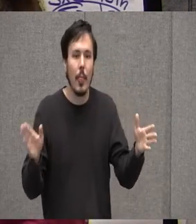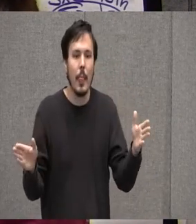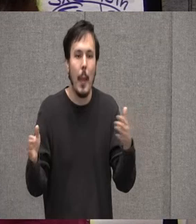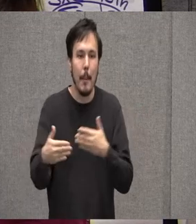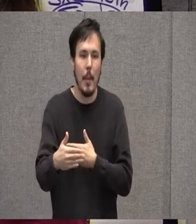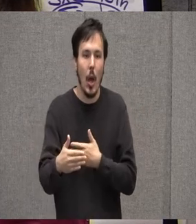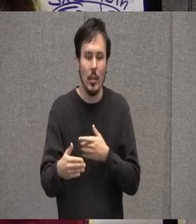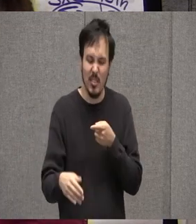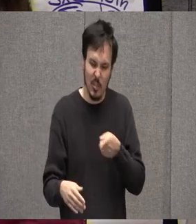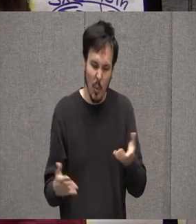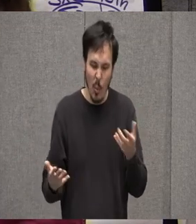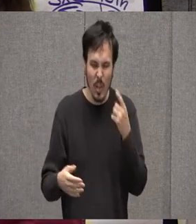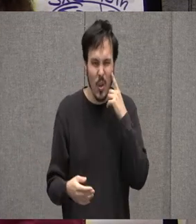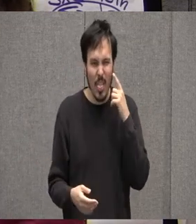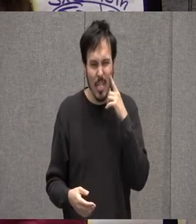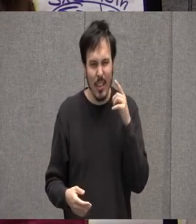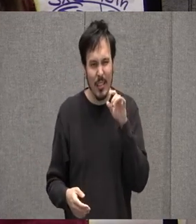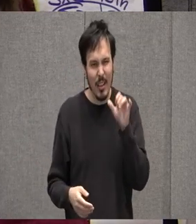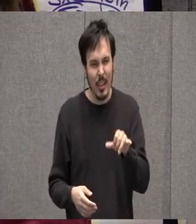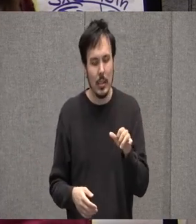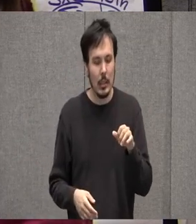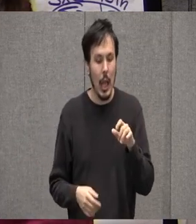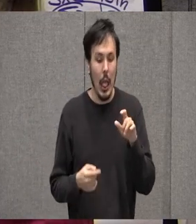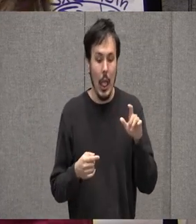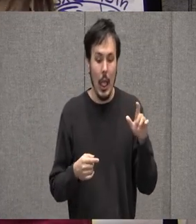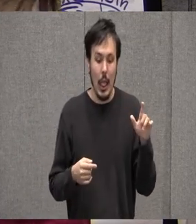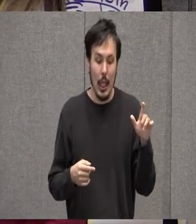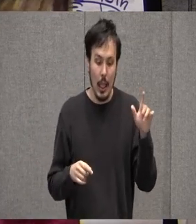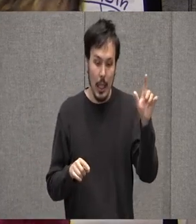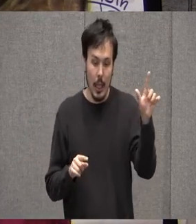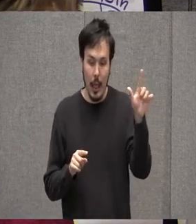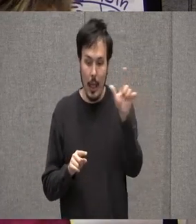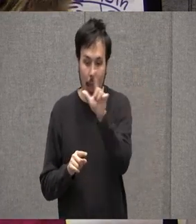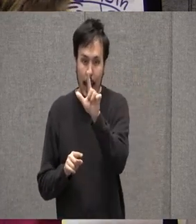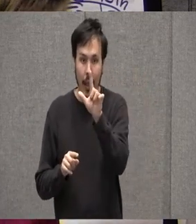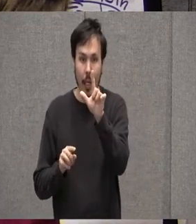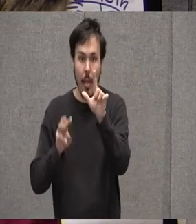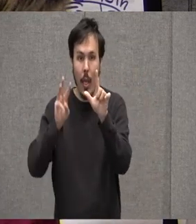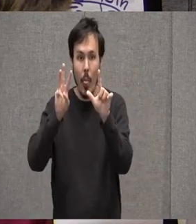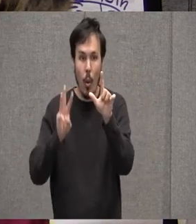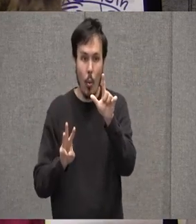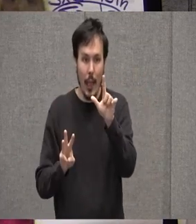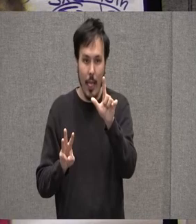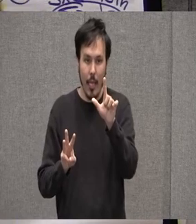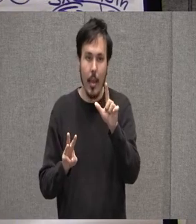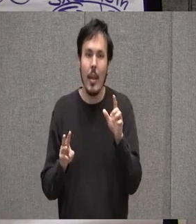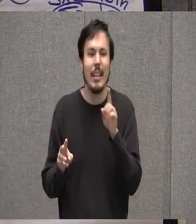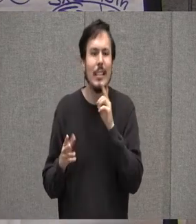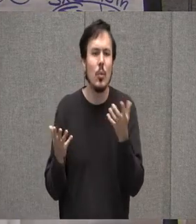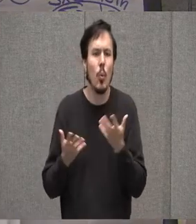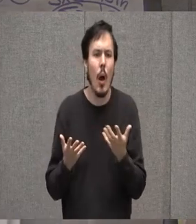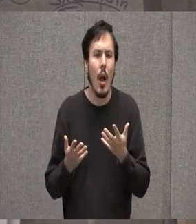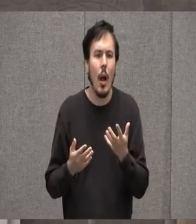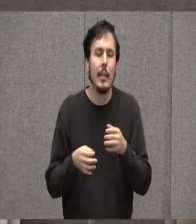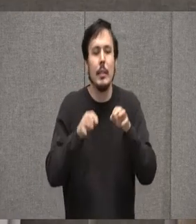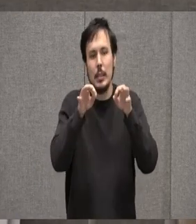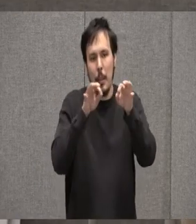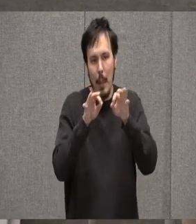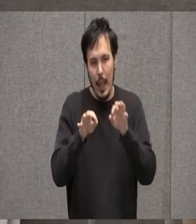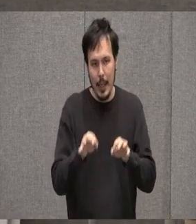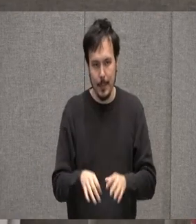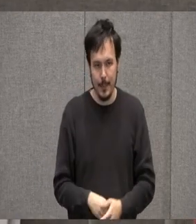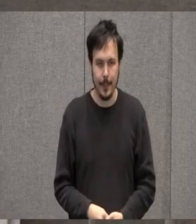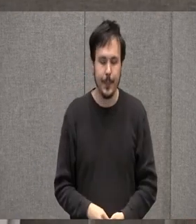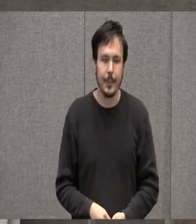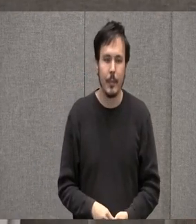box are? What is the length, width, and then explain? So let us go